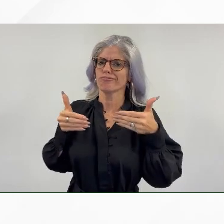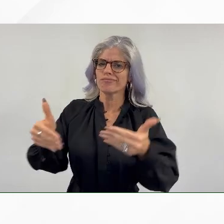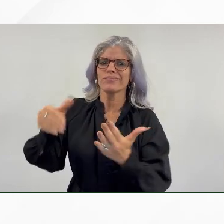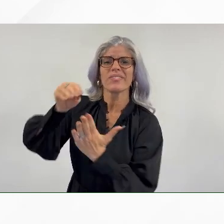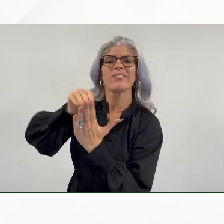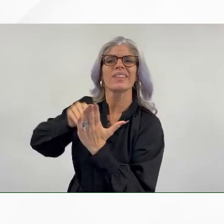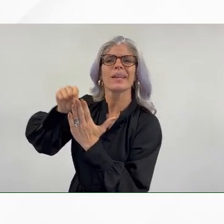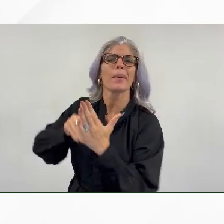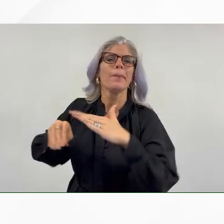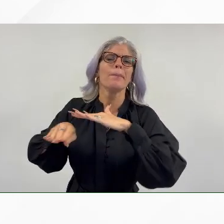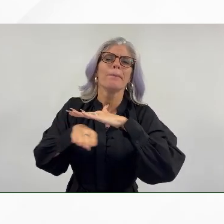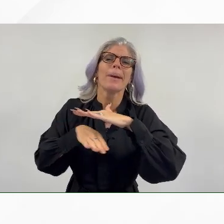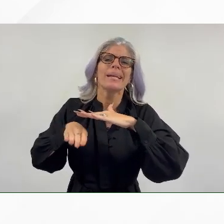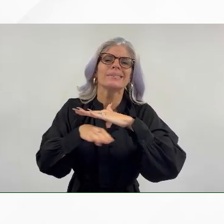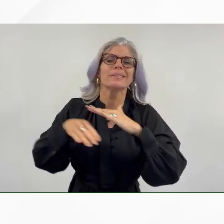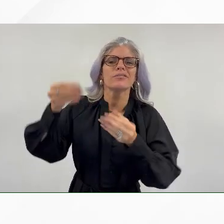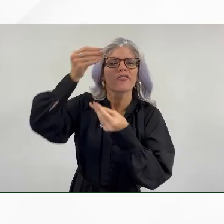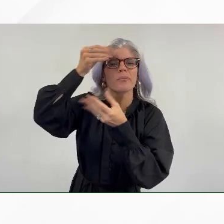FEMA-recovery-pa-grants@fema.dhs.gov.